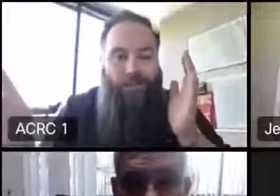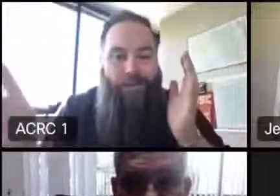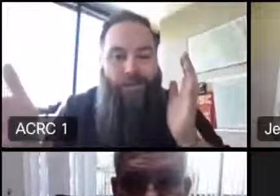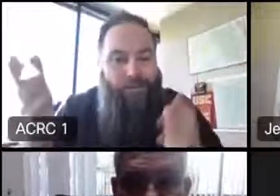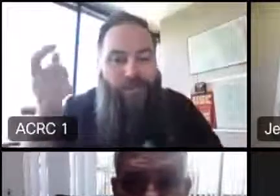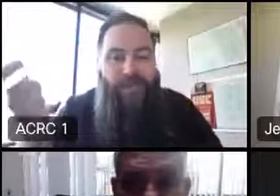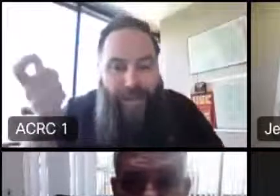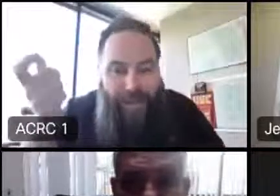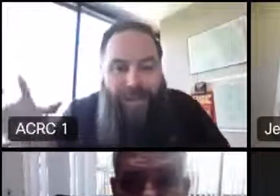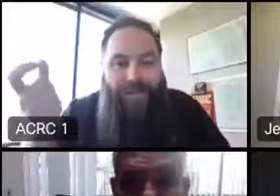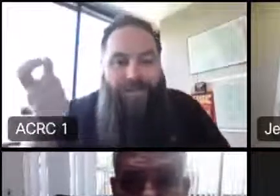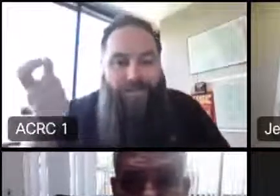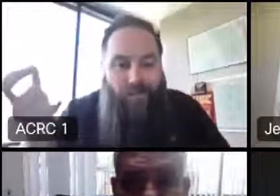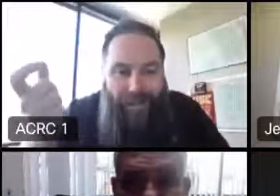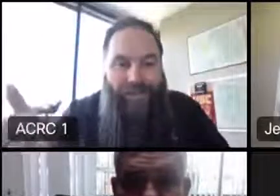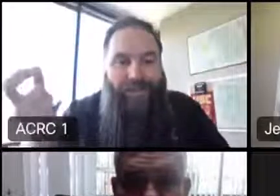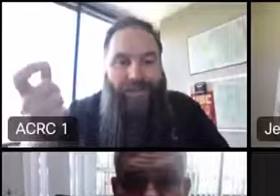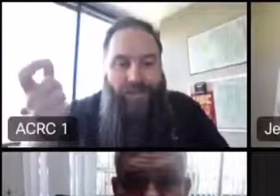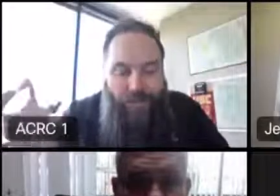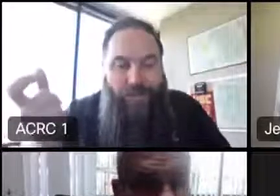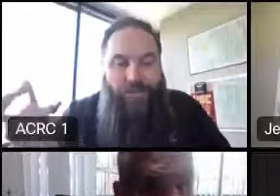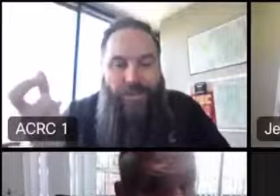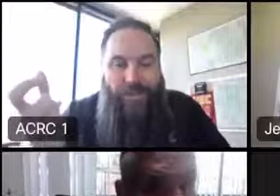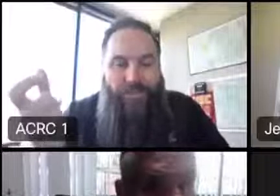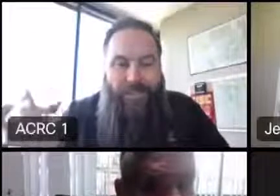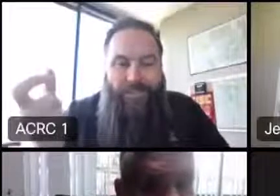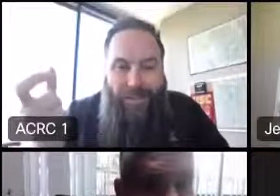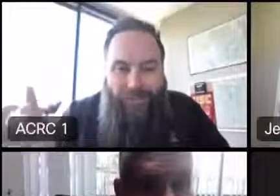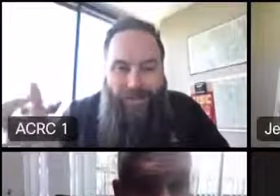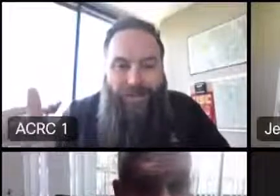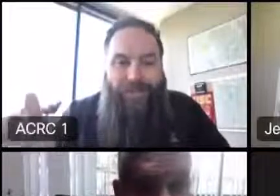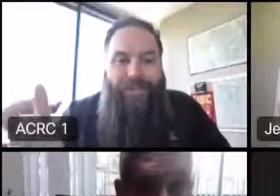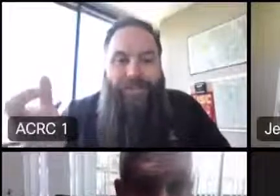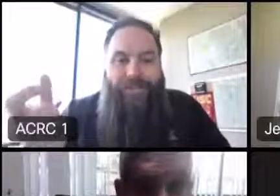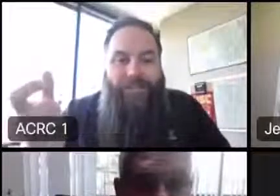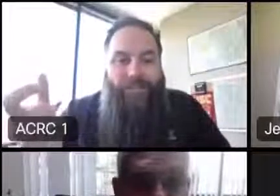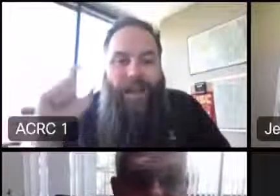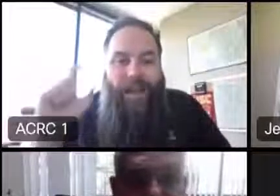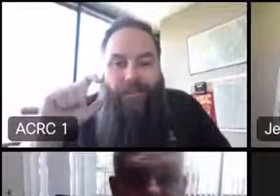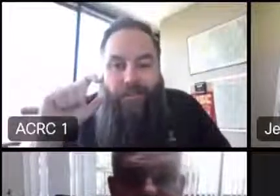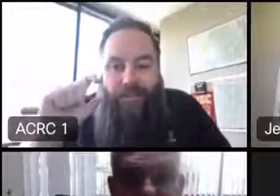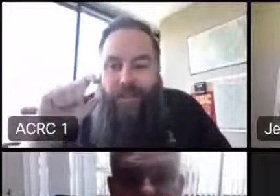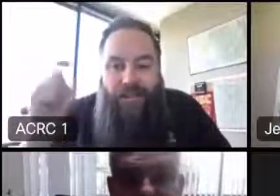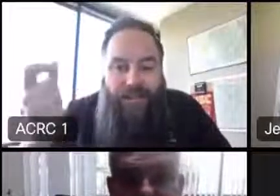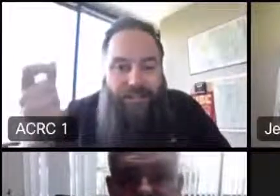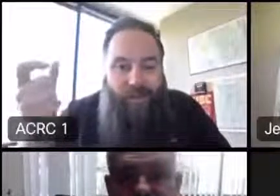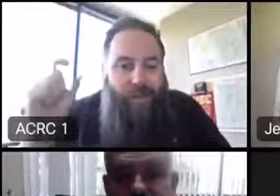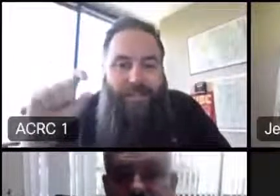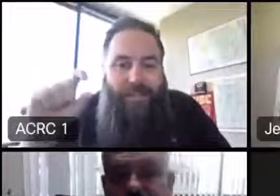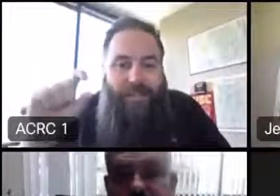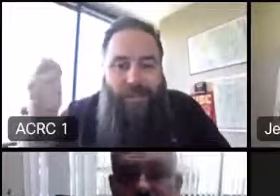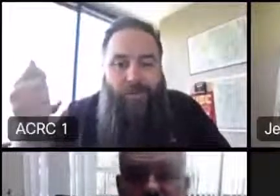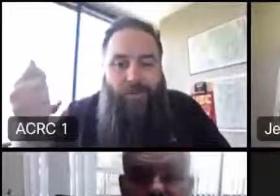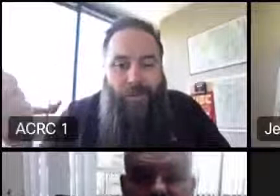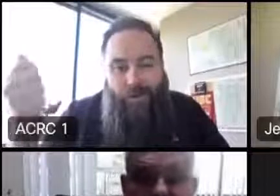service coordinators, you need to connect directly with those transportation companies so that if there's changes or things